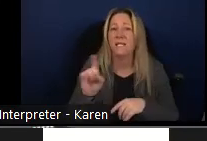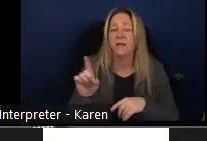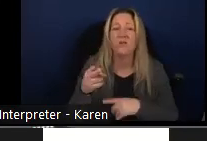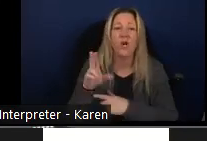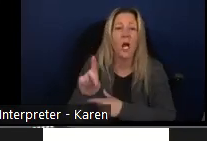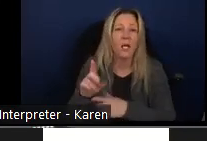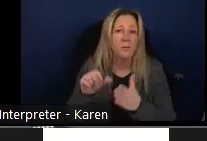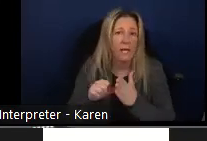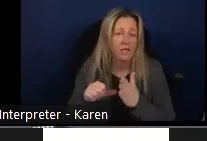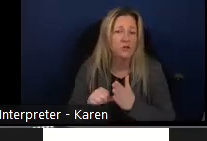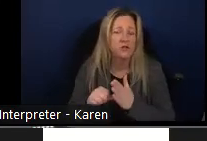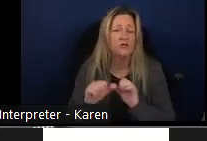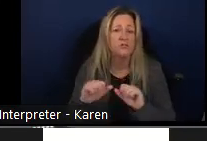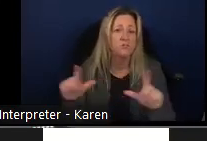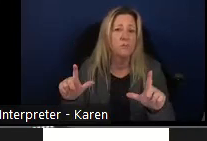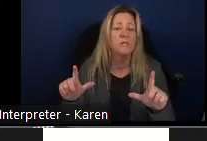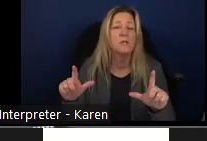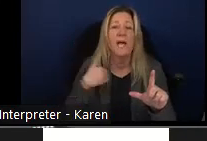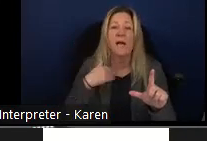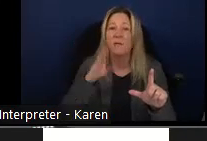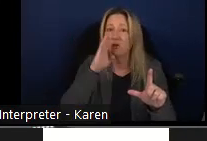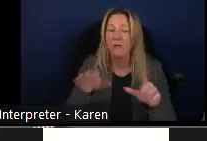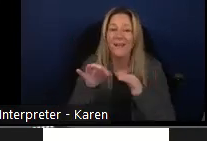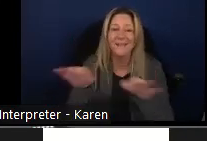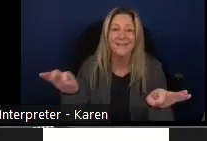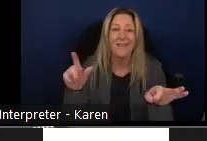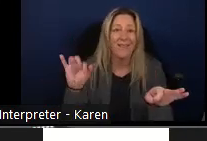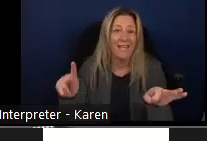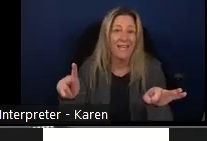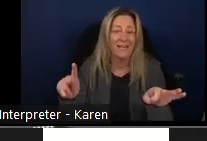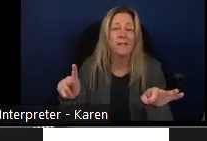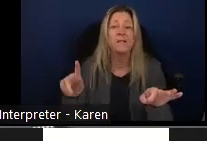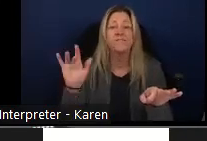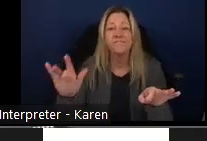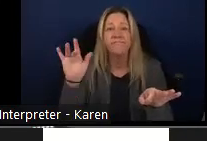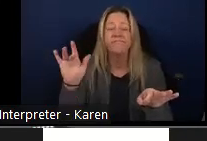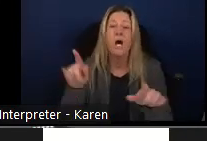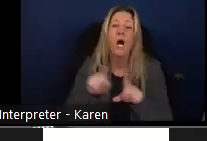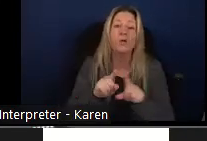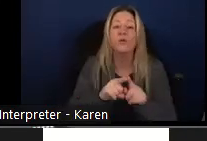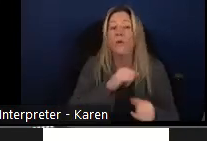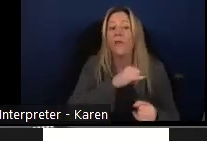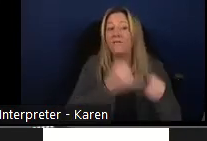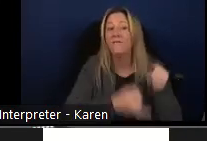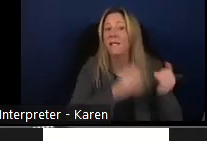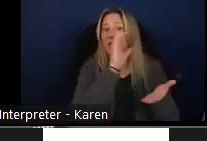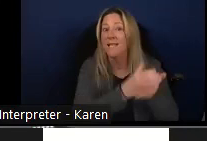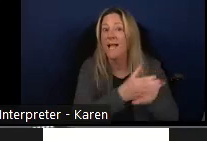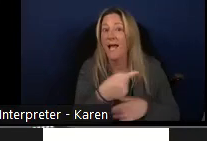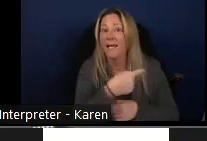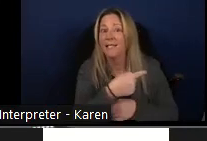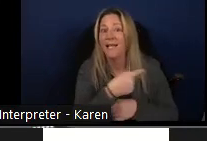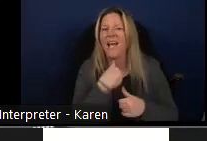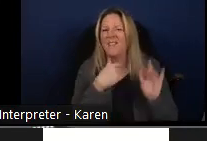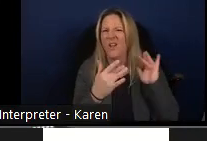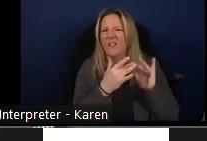page. We have a direct link to us, as well as you'll see on the final slide as well. We have our contact